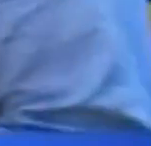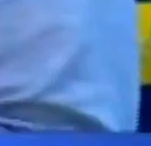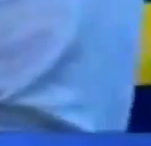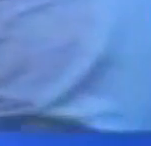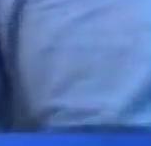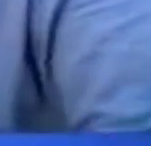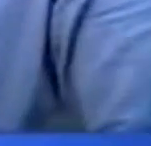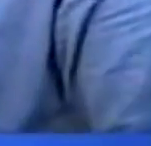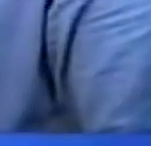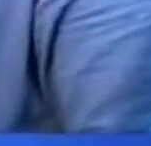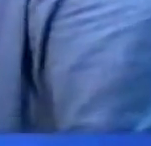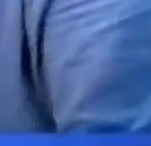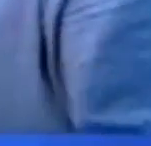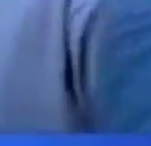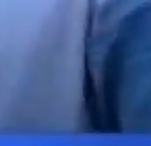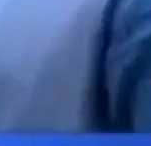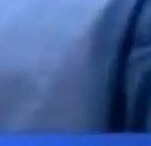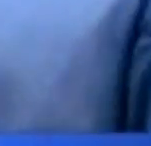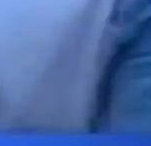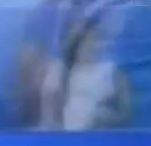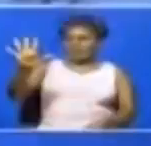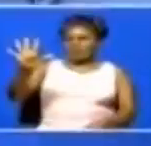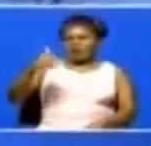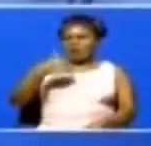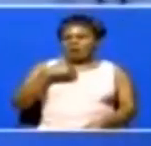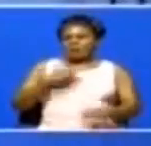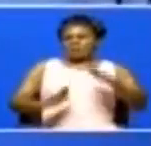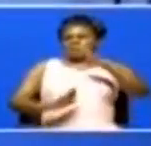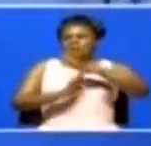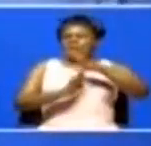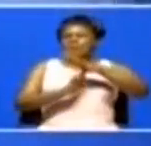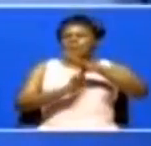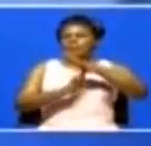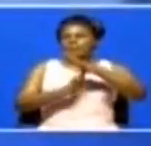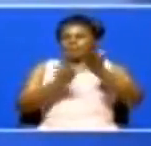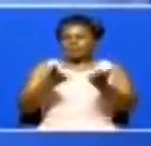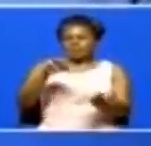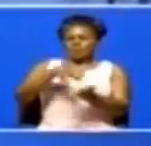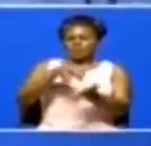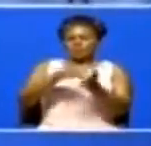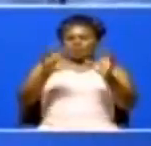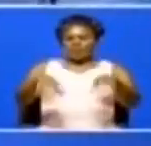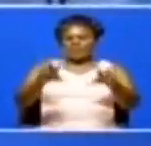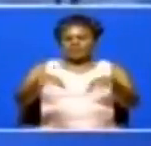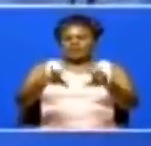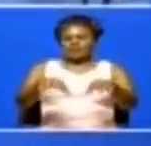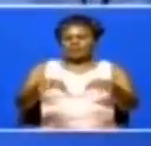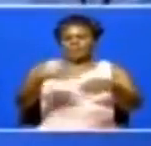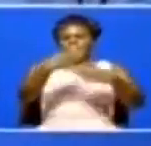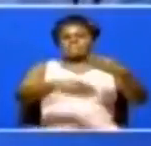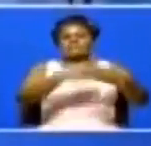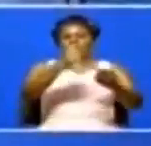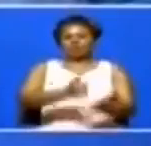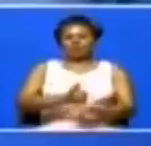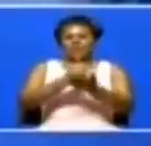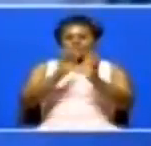For the past 5 years, we have been selling something called Topcon, which is a precision agriculture equipment to help